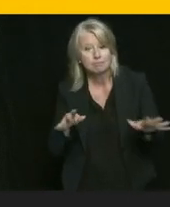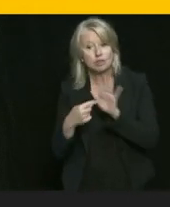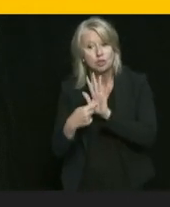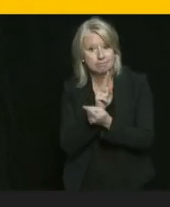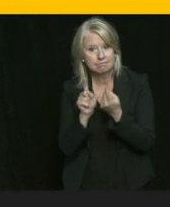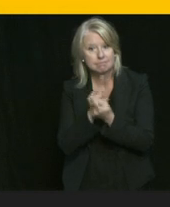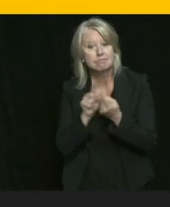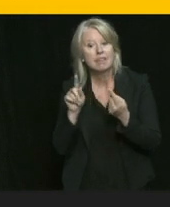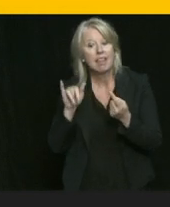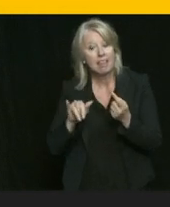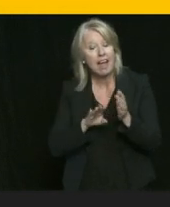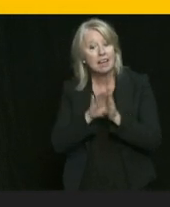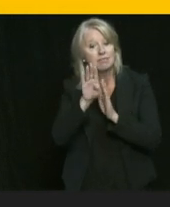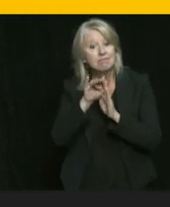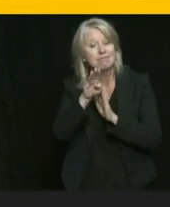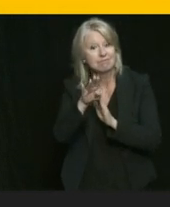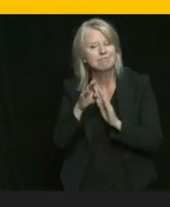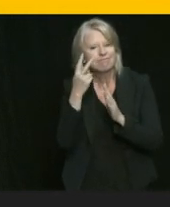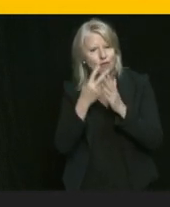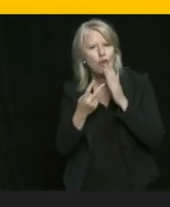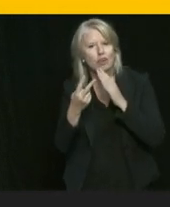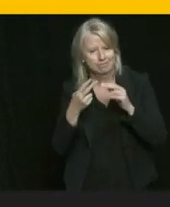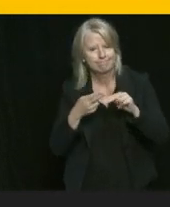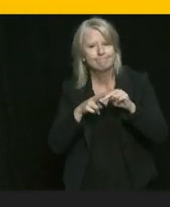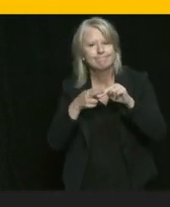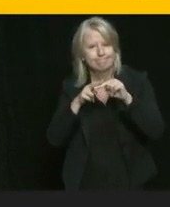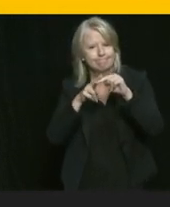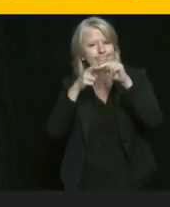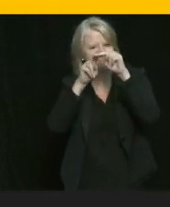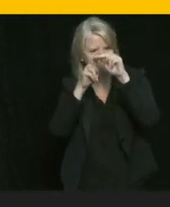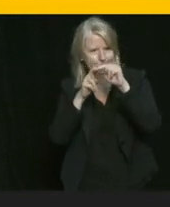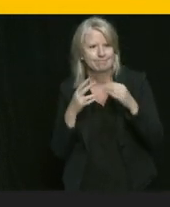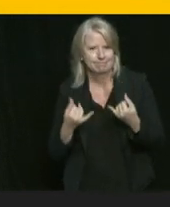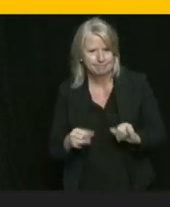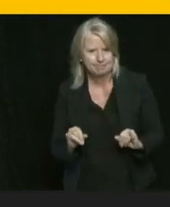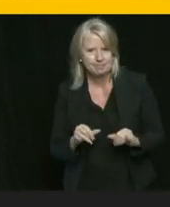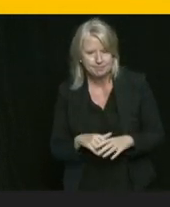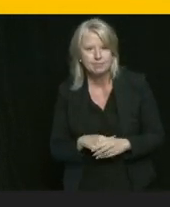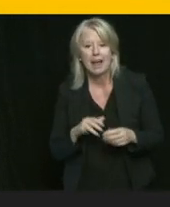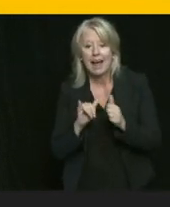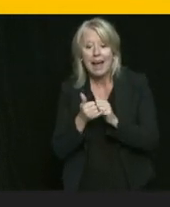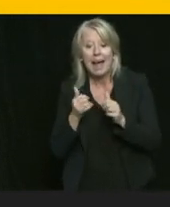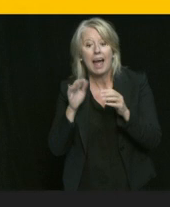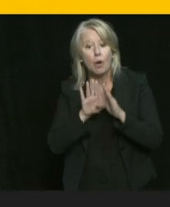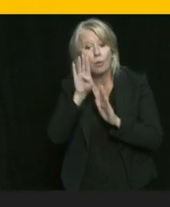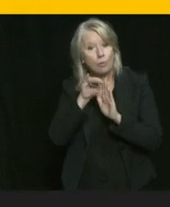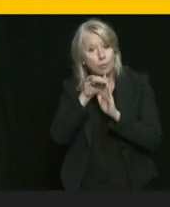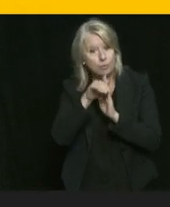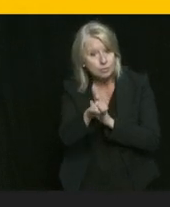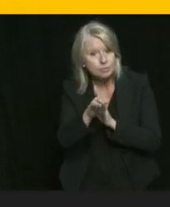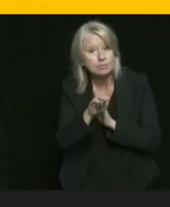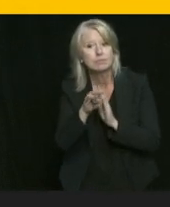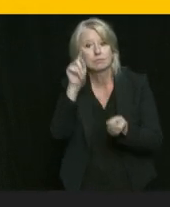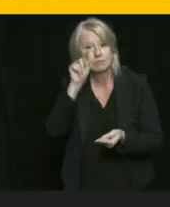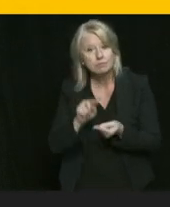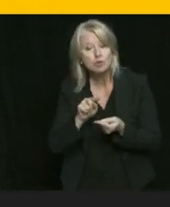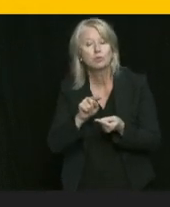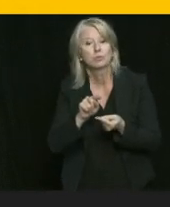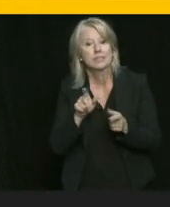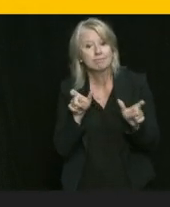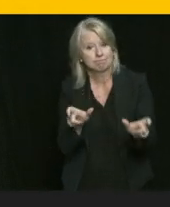line, is forecasted to continue increasing steeply. To bend the epidemic curve and reduce transmission to lower